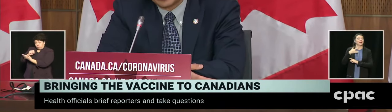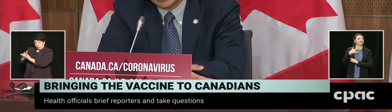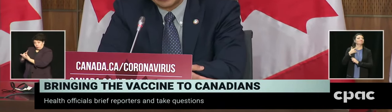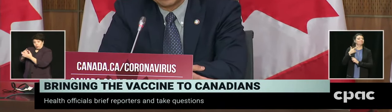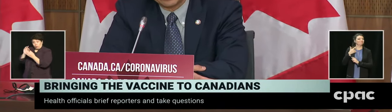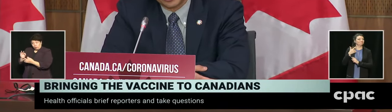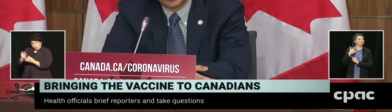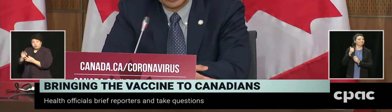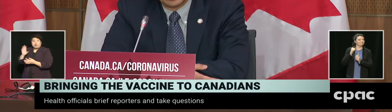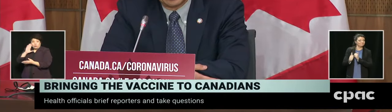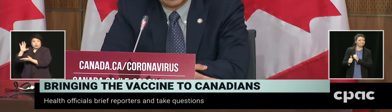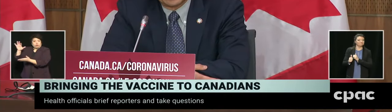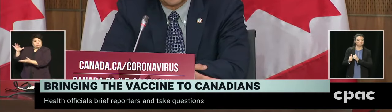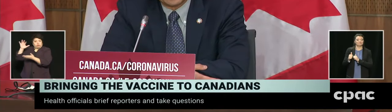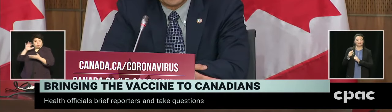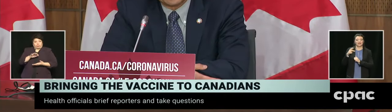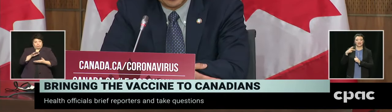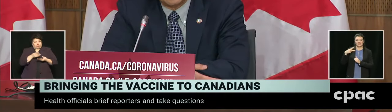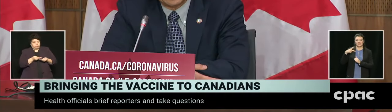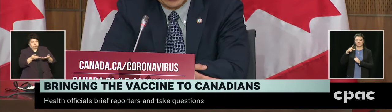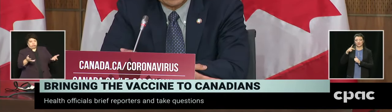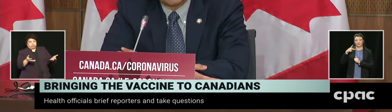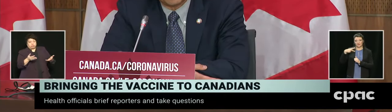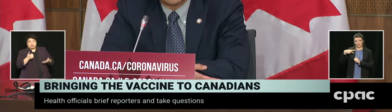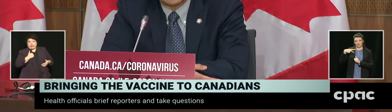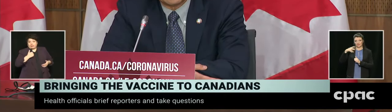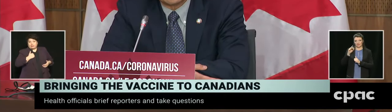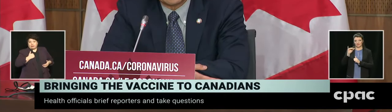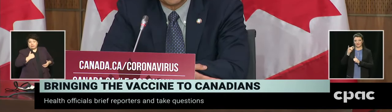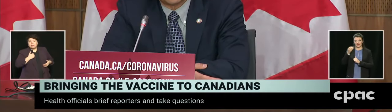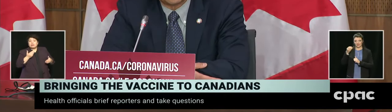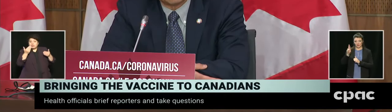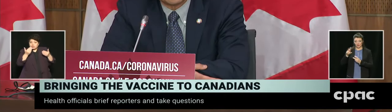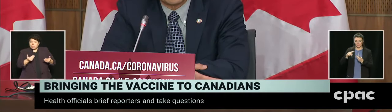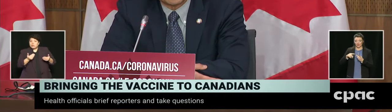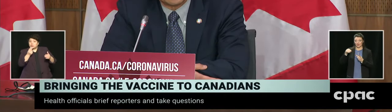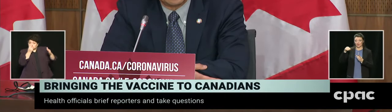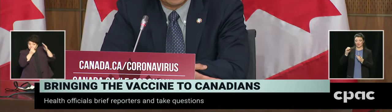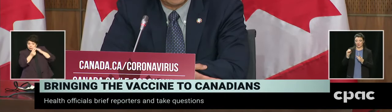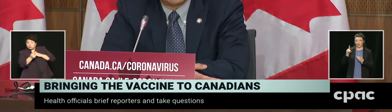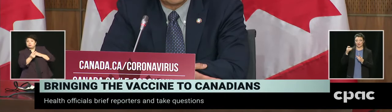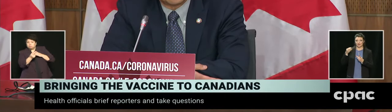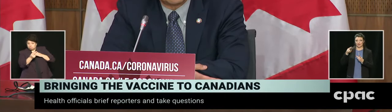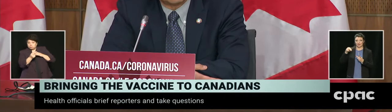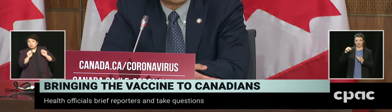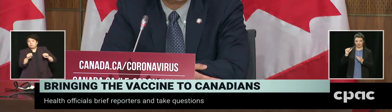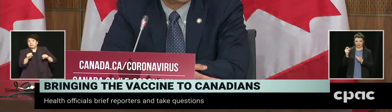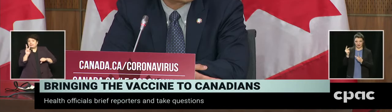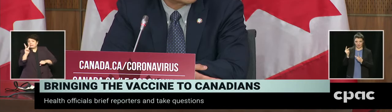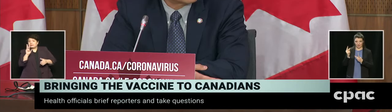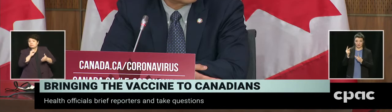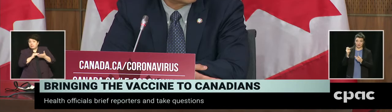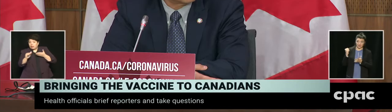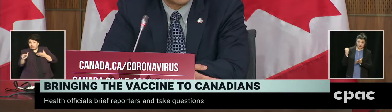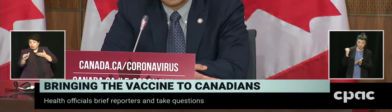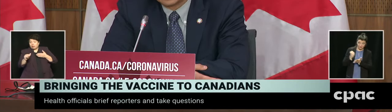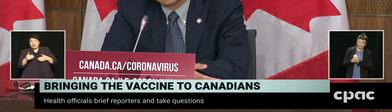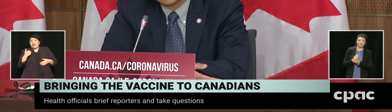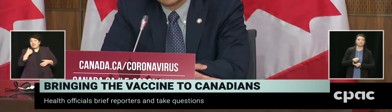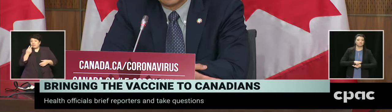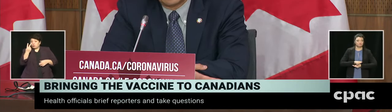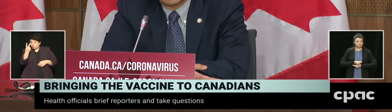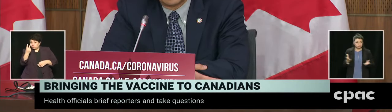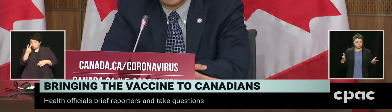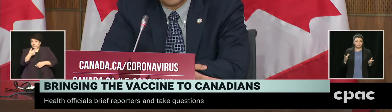and delivery to Canada. So at the present time, yes, if we're looking at 6 million doses, and it's sort of a two-dose schedule, we're looking